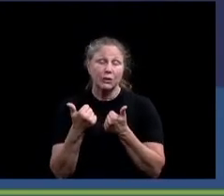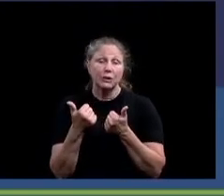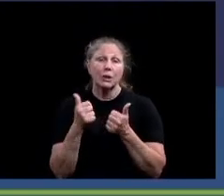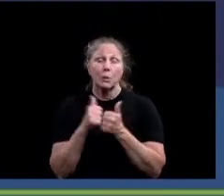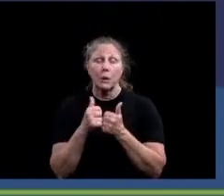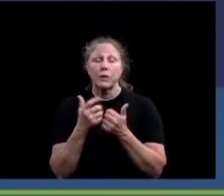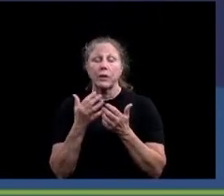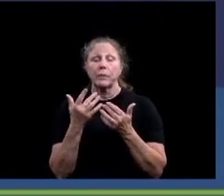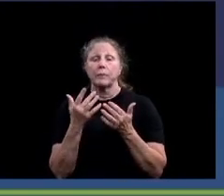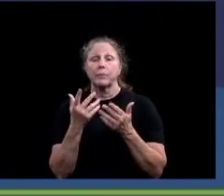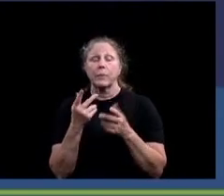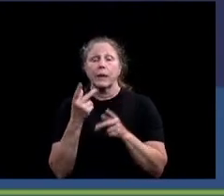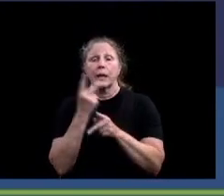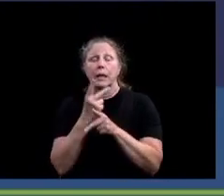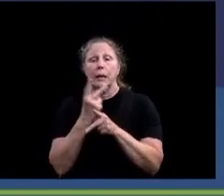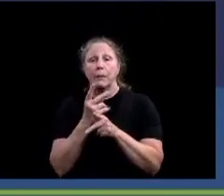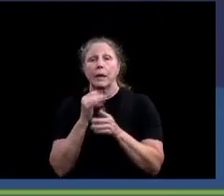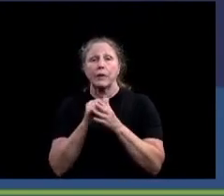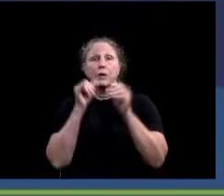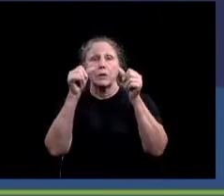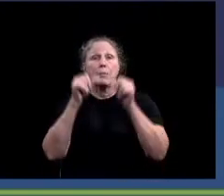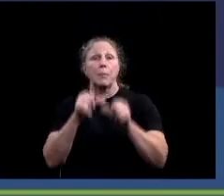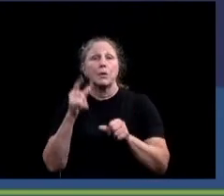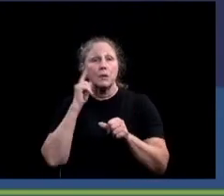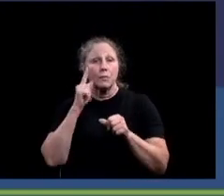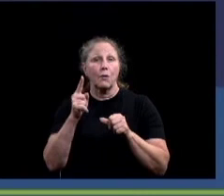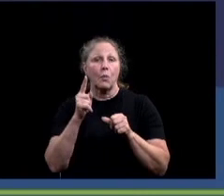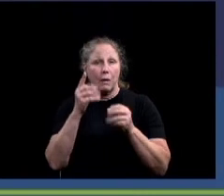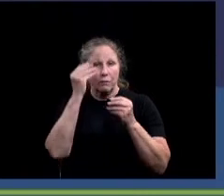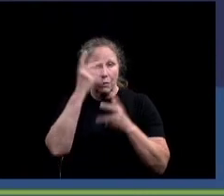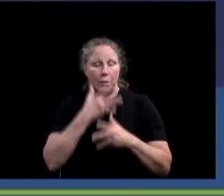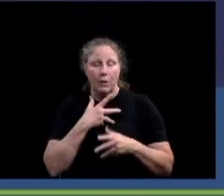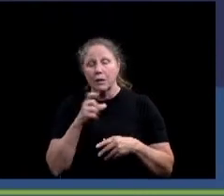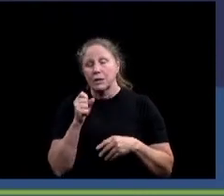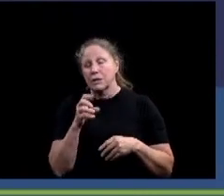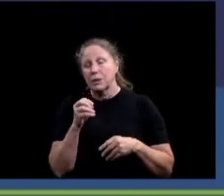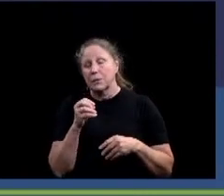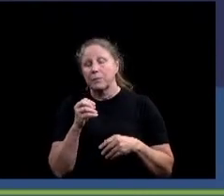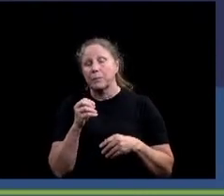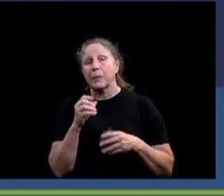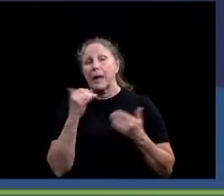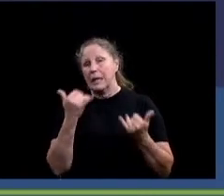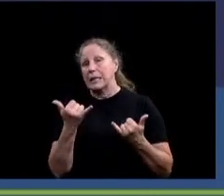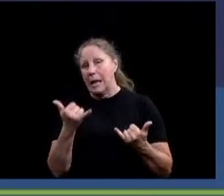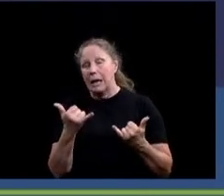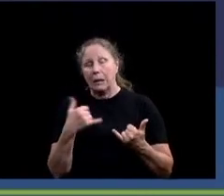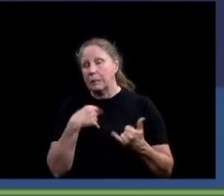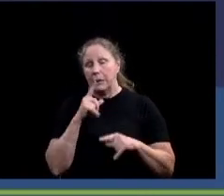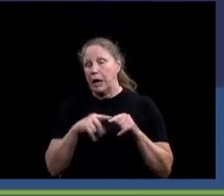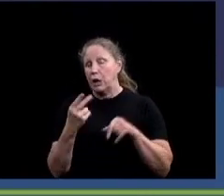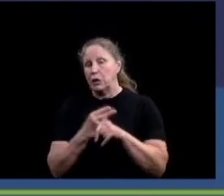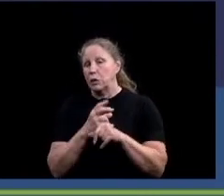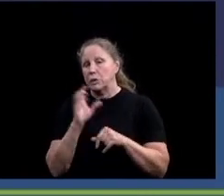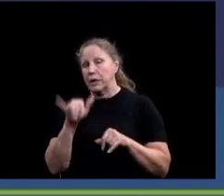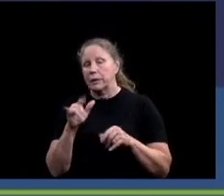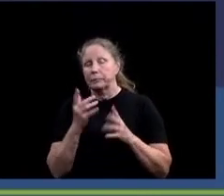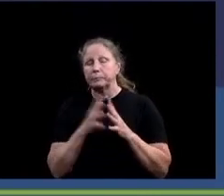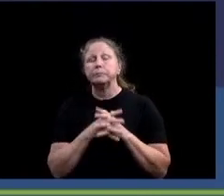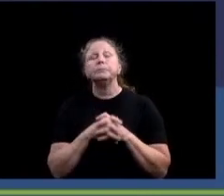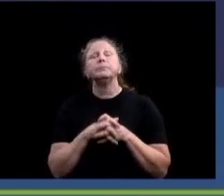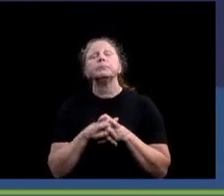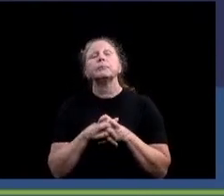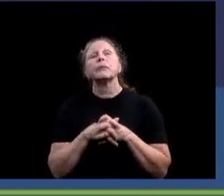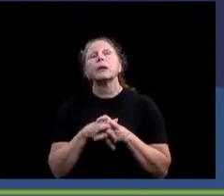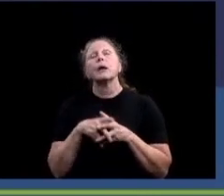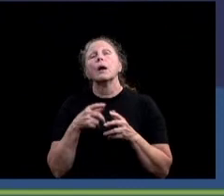records, and so at least at this point in time, we're unable to use Snapchat. During the last recruiting efforts, we